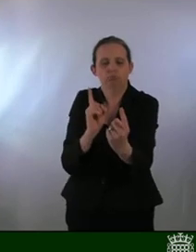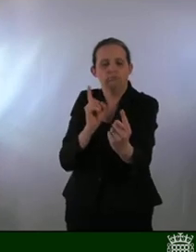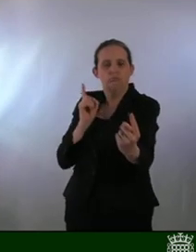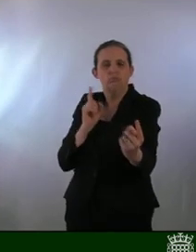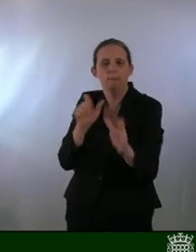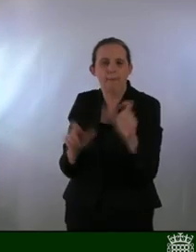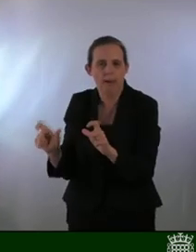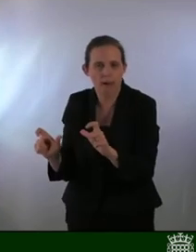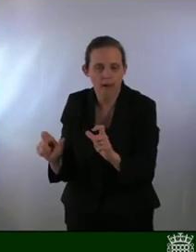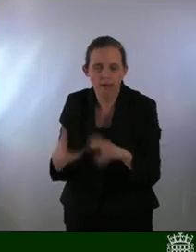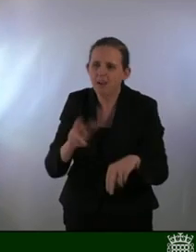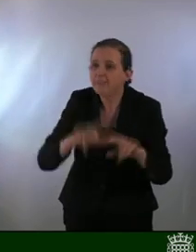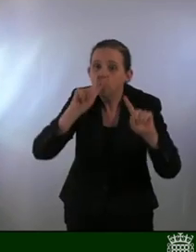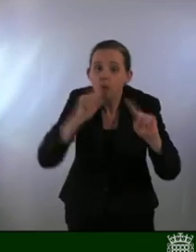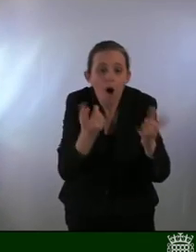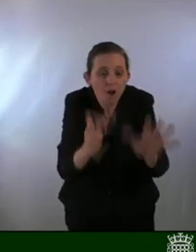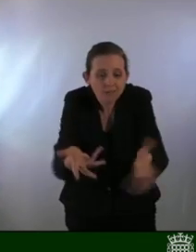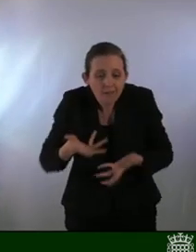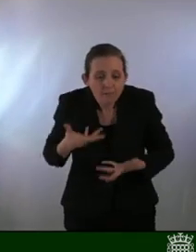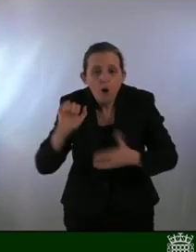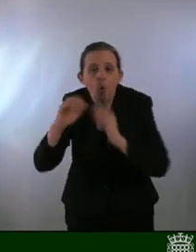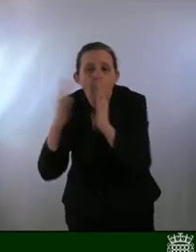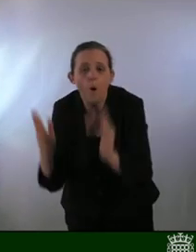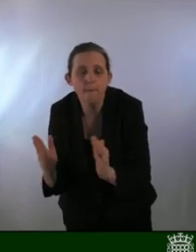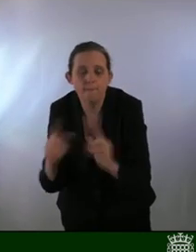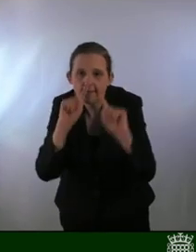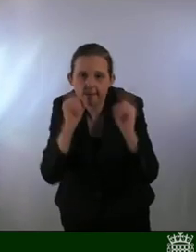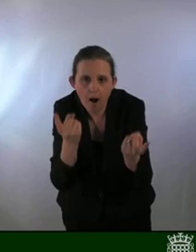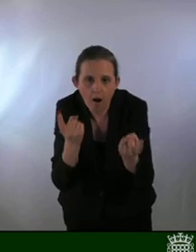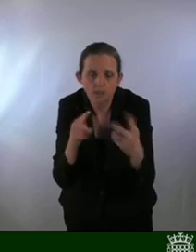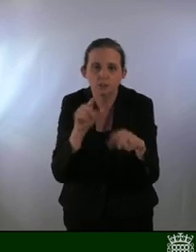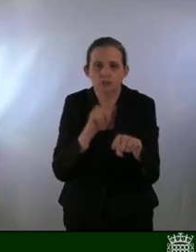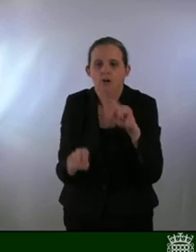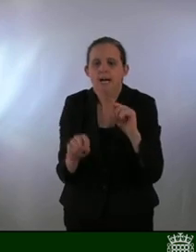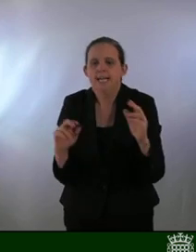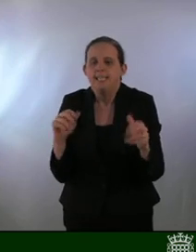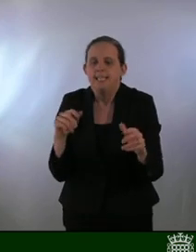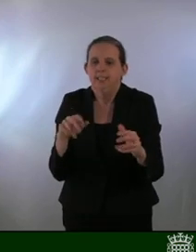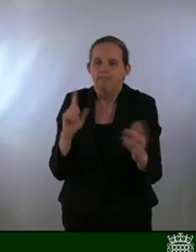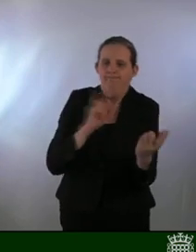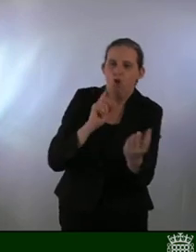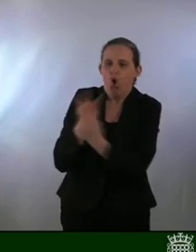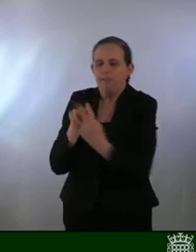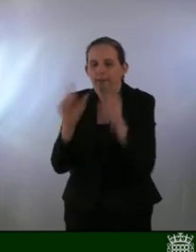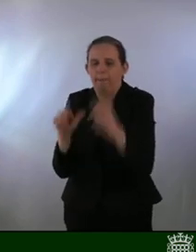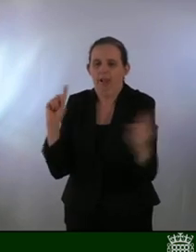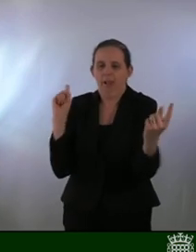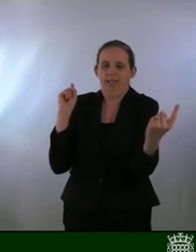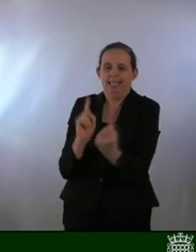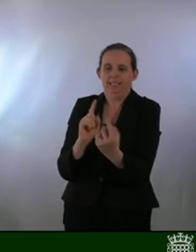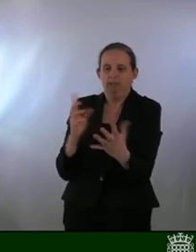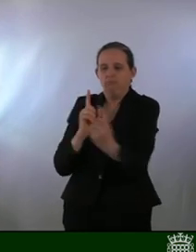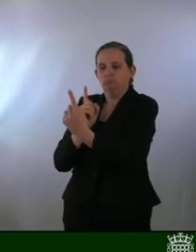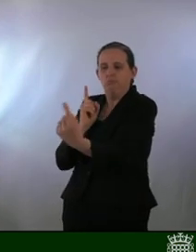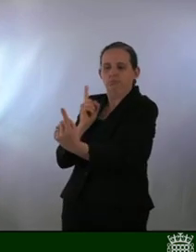to receive deliveries at home, then you should do what you can to limit your social contact when you leave the house to get